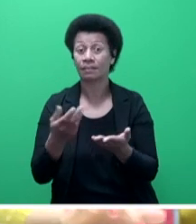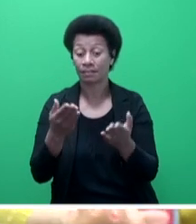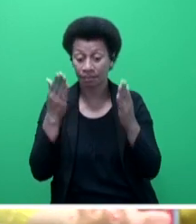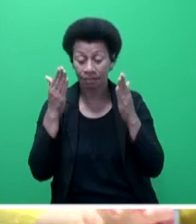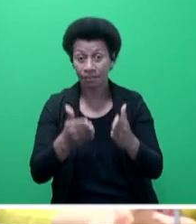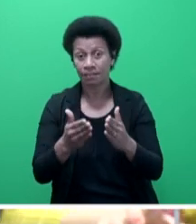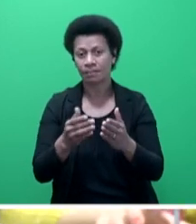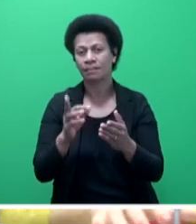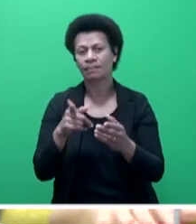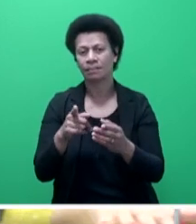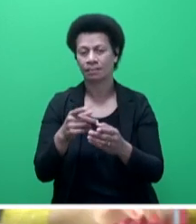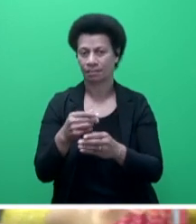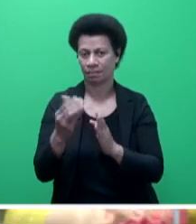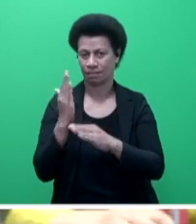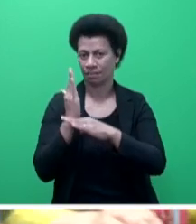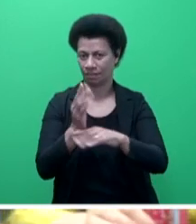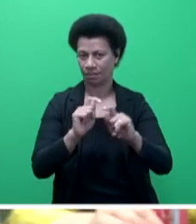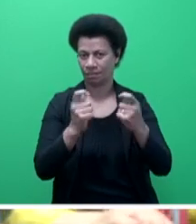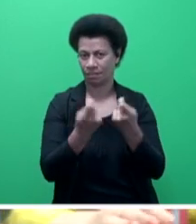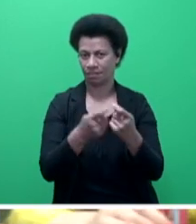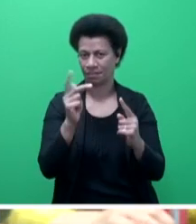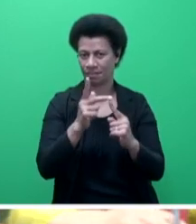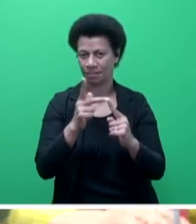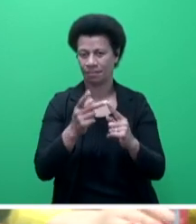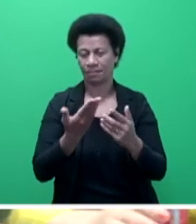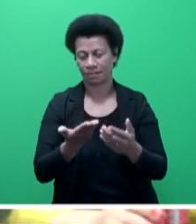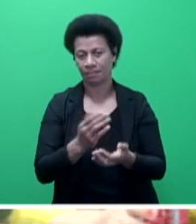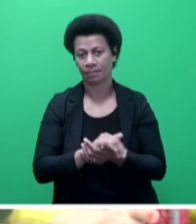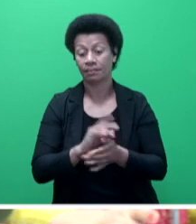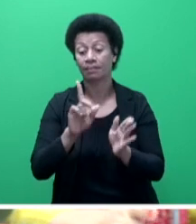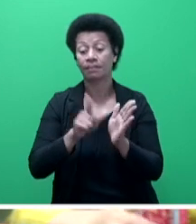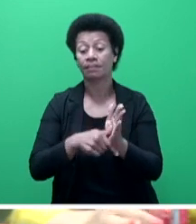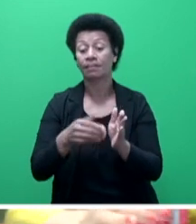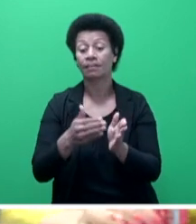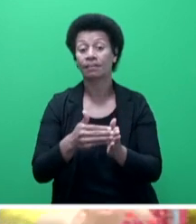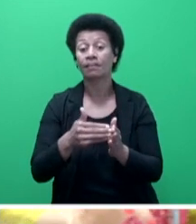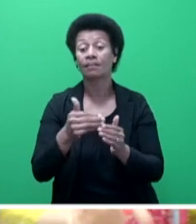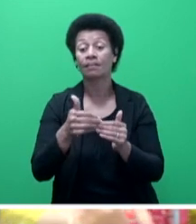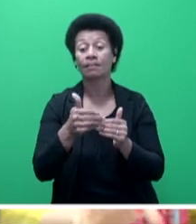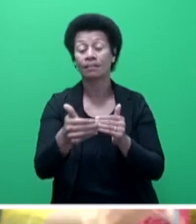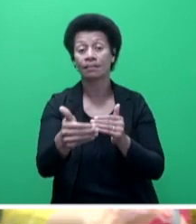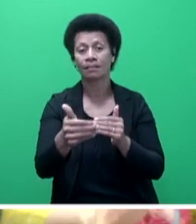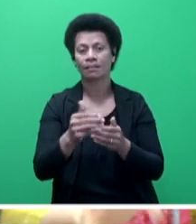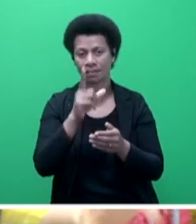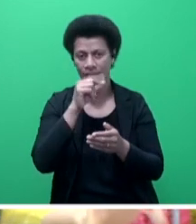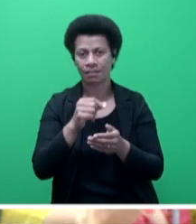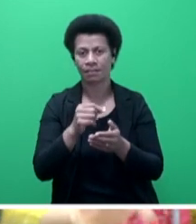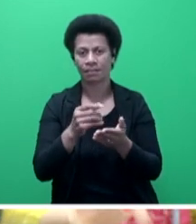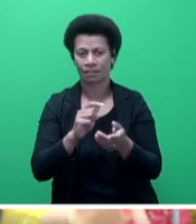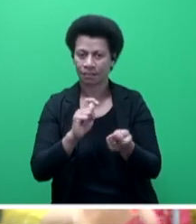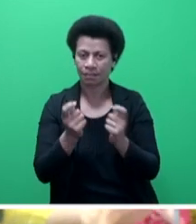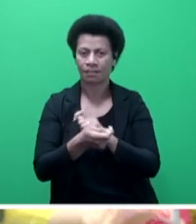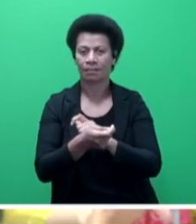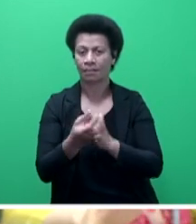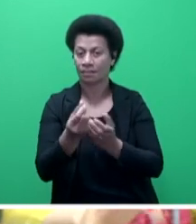Drua purposes. We've said, sir, that in time to come, government could, of course, divest its shares, get back its money, but what we